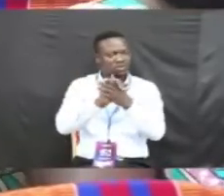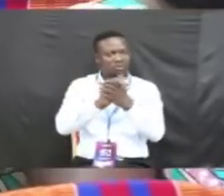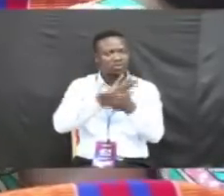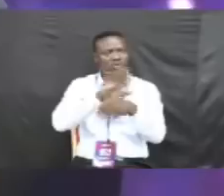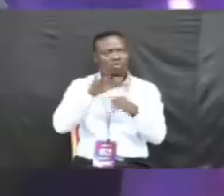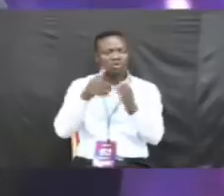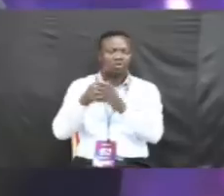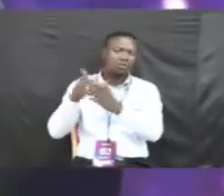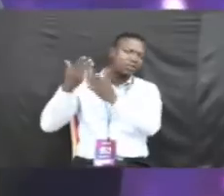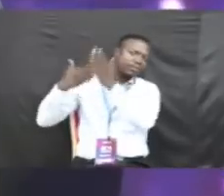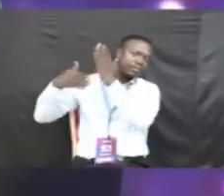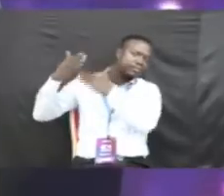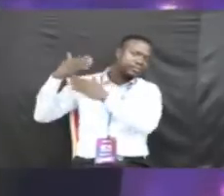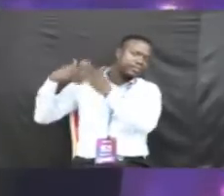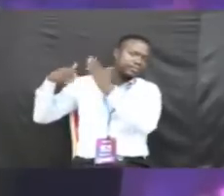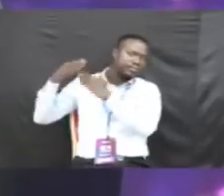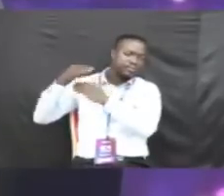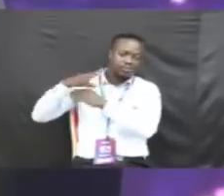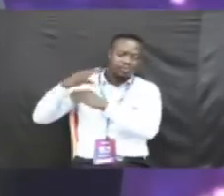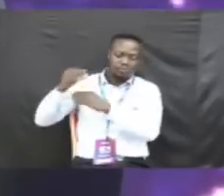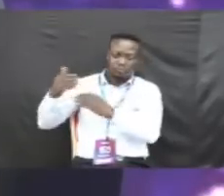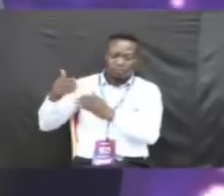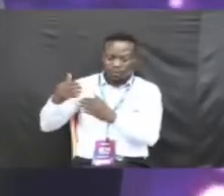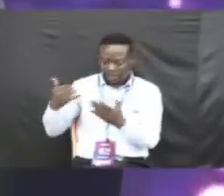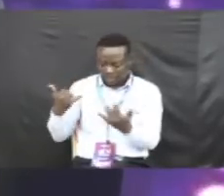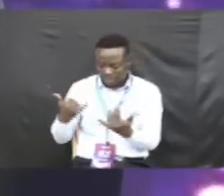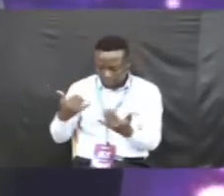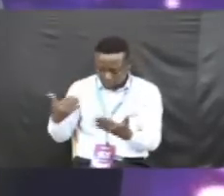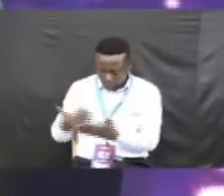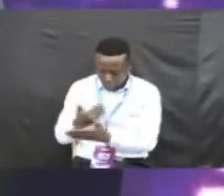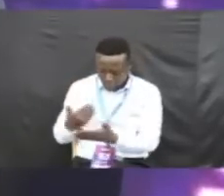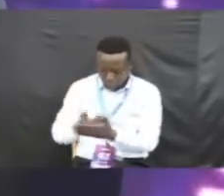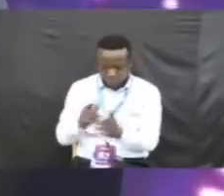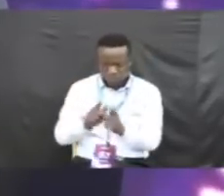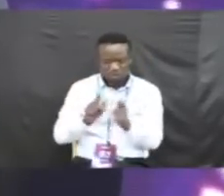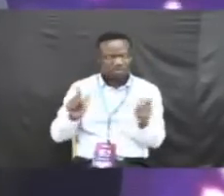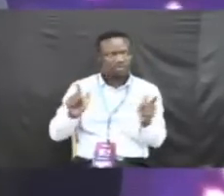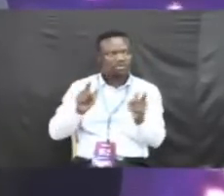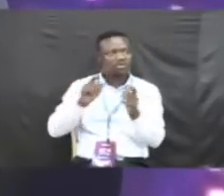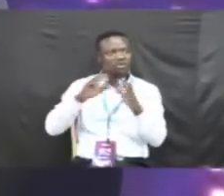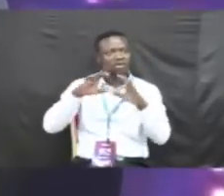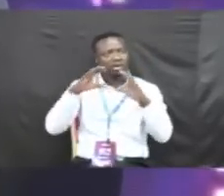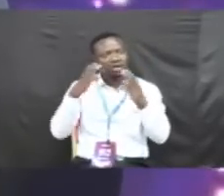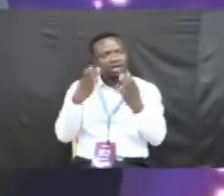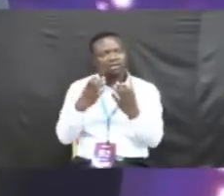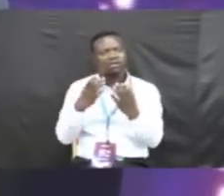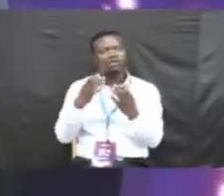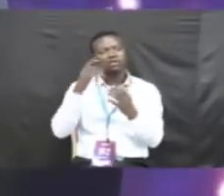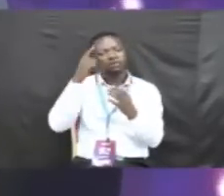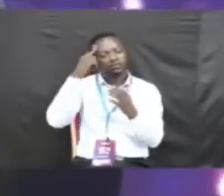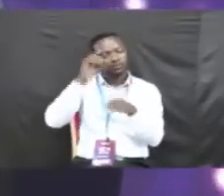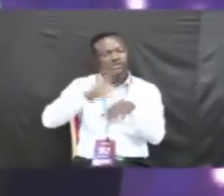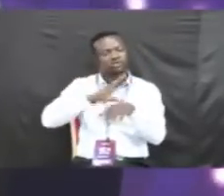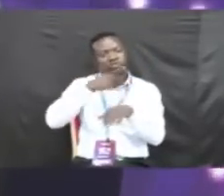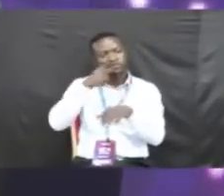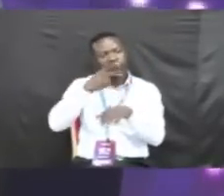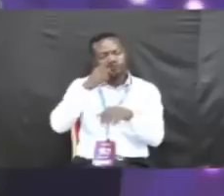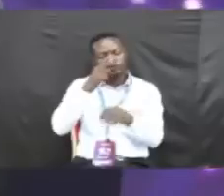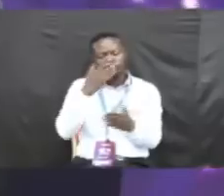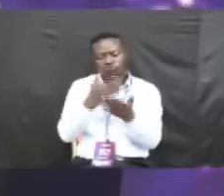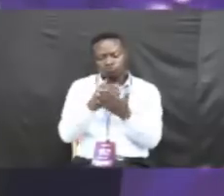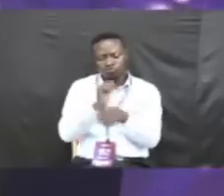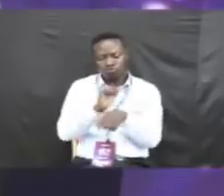preceding and current general councils of the church of Pentecost for a great work done for the body of